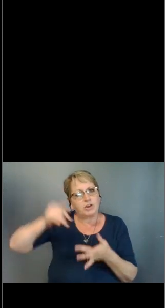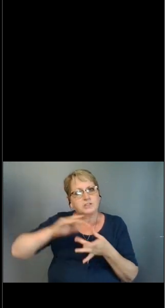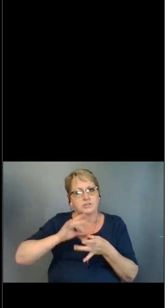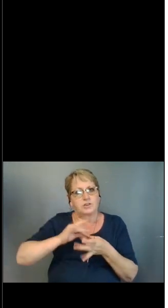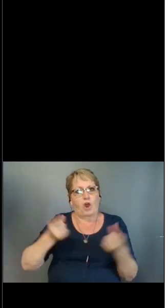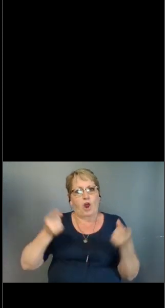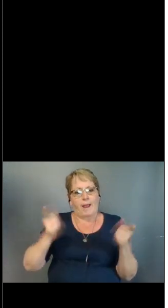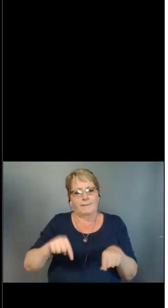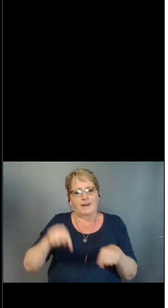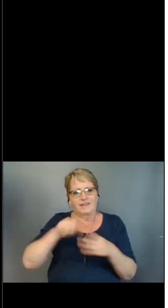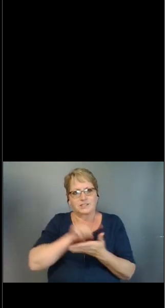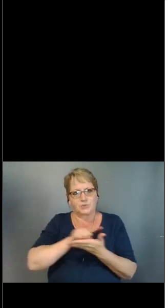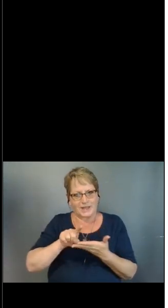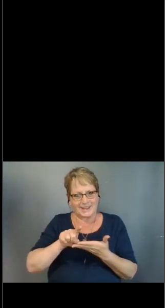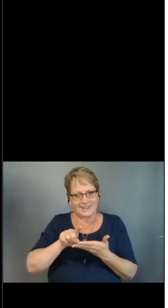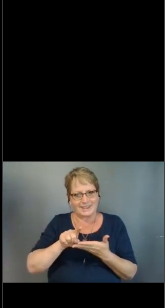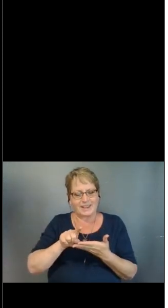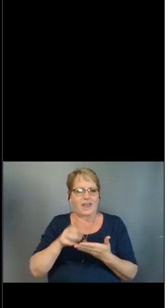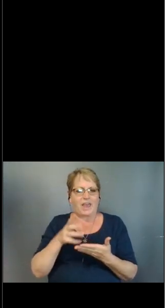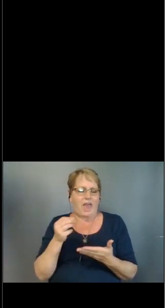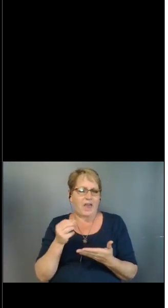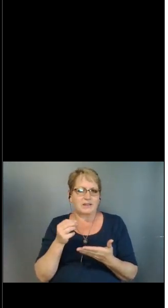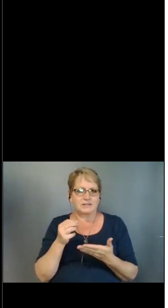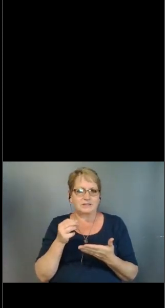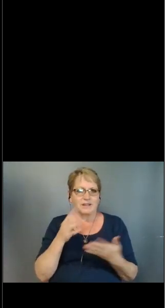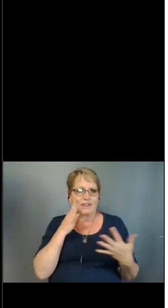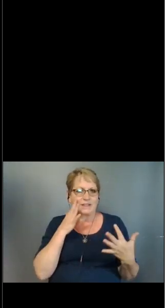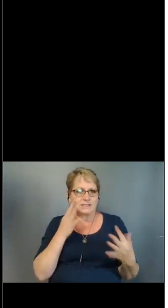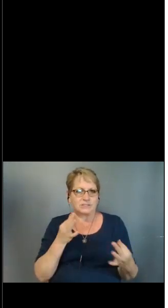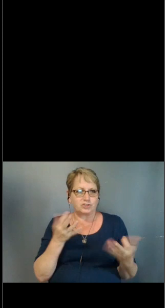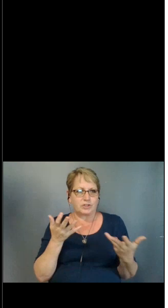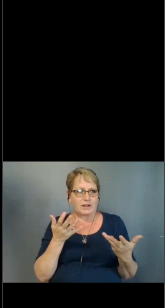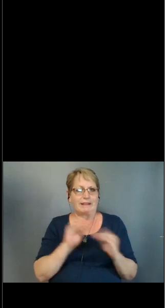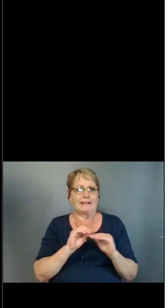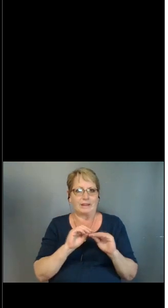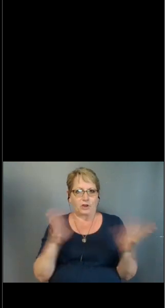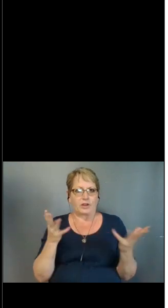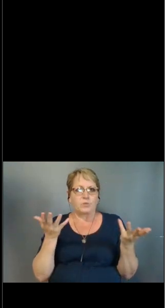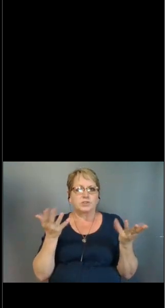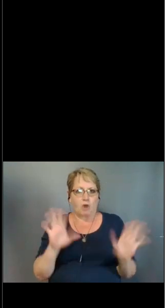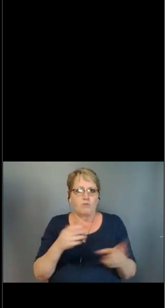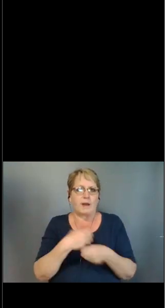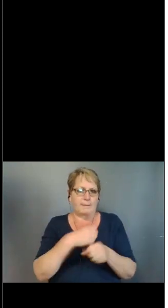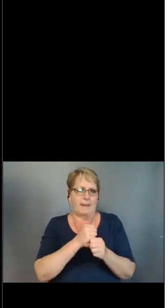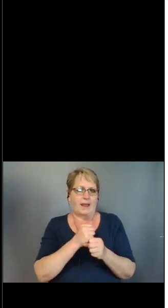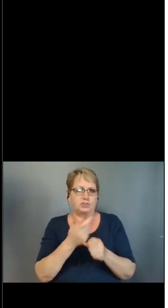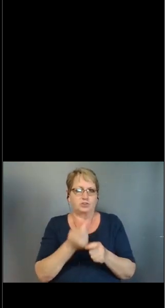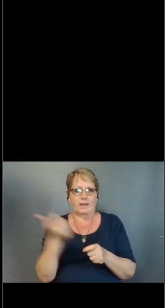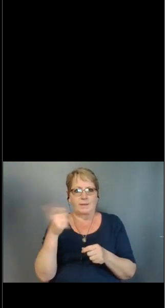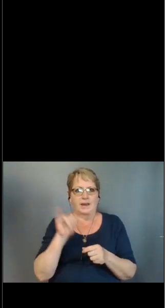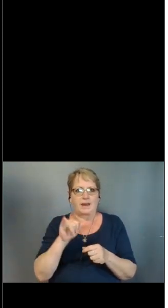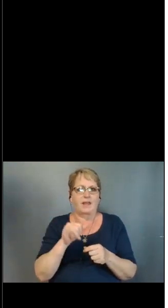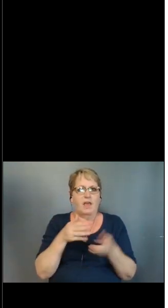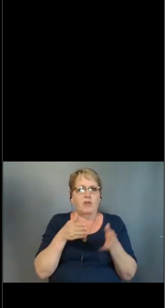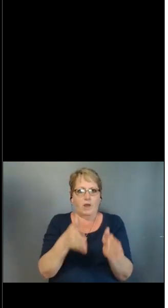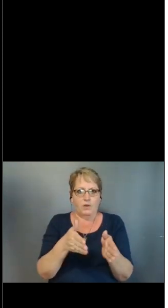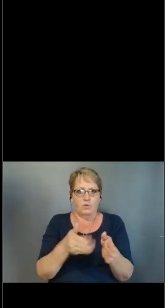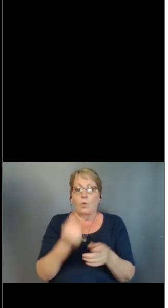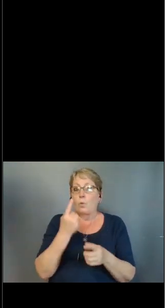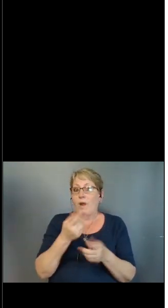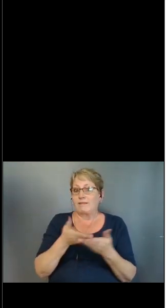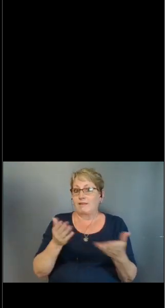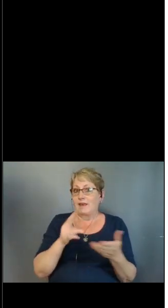week, and the decision clearly was already made to eliminate the route. One of the things that the NFTA